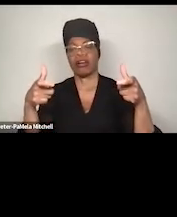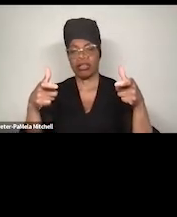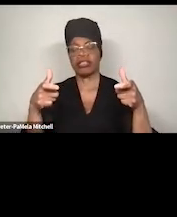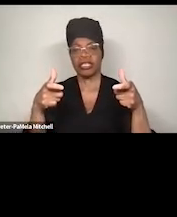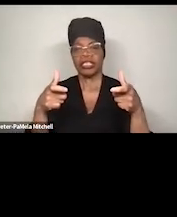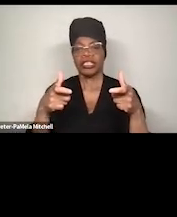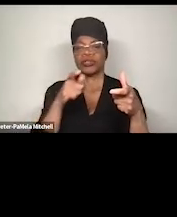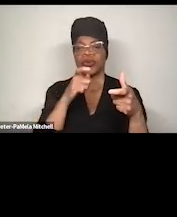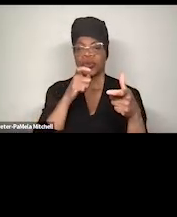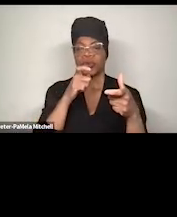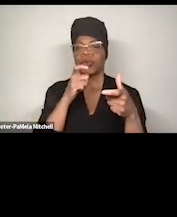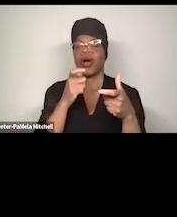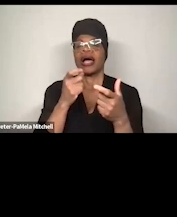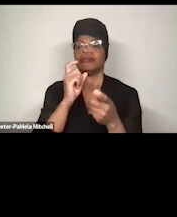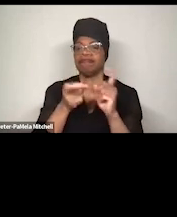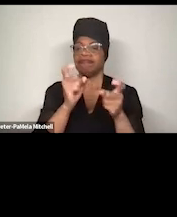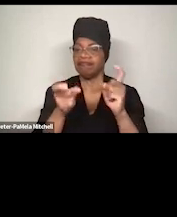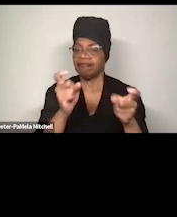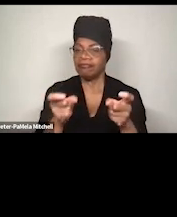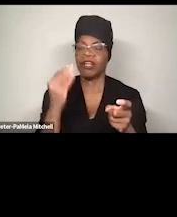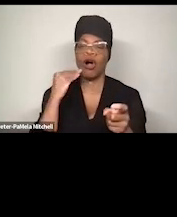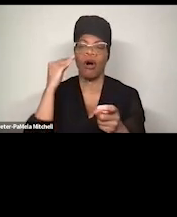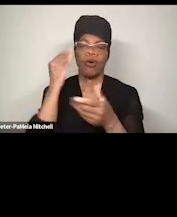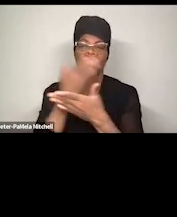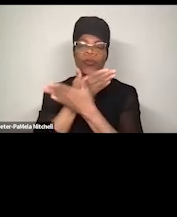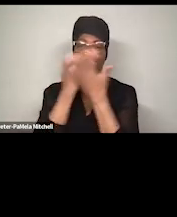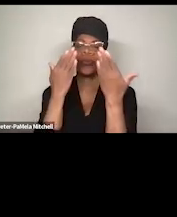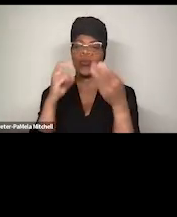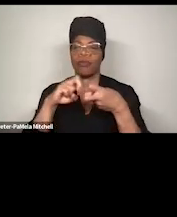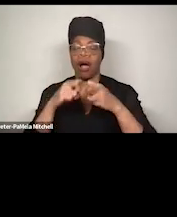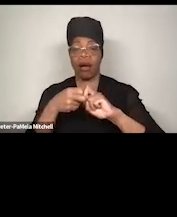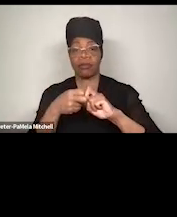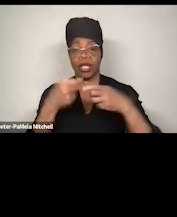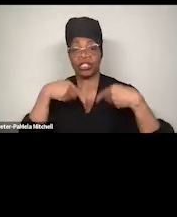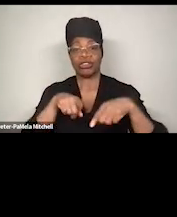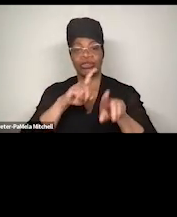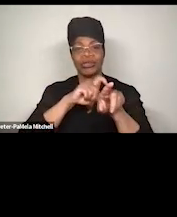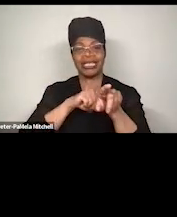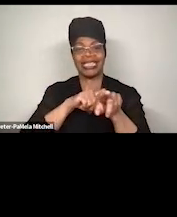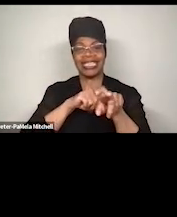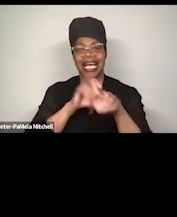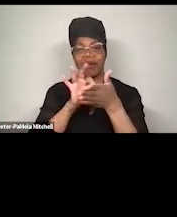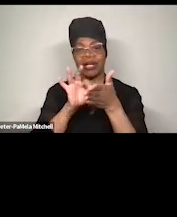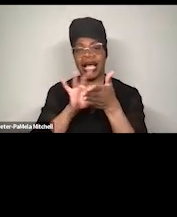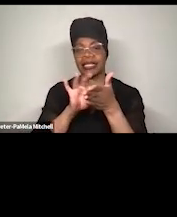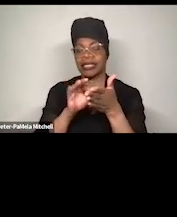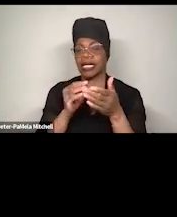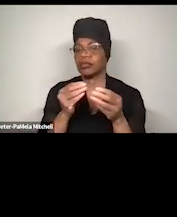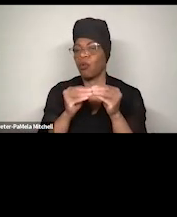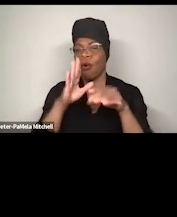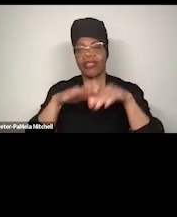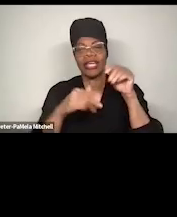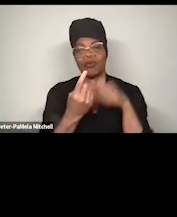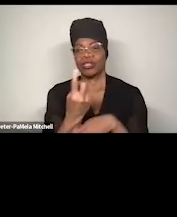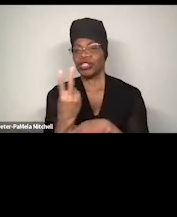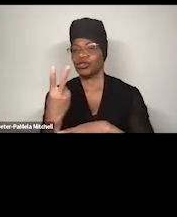to homelessness issues. And so as part of this point in time count, over 1 or 2 days,